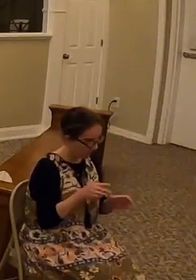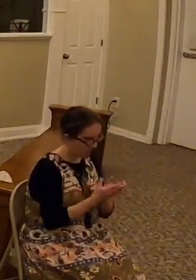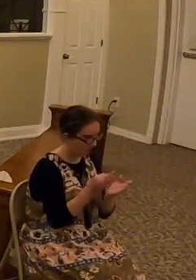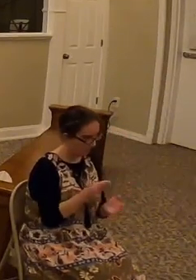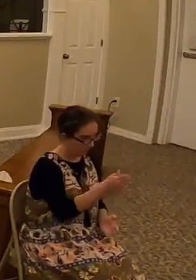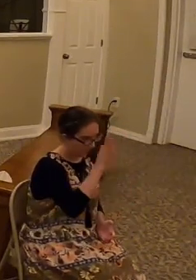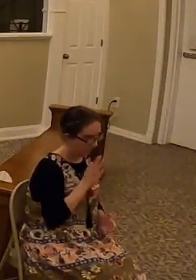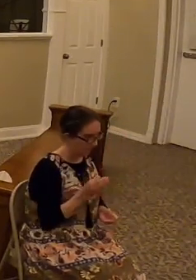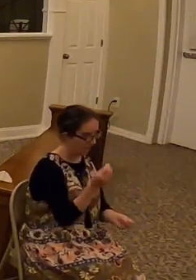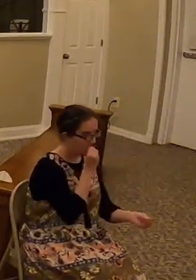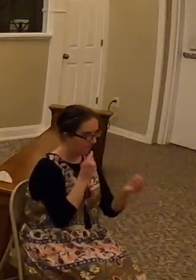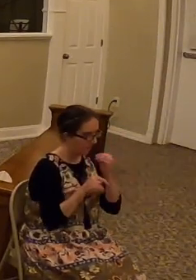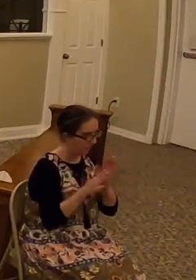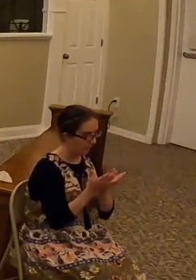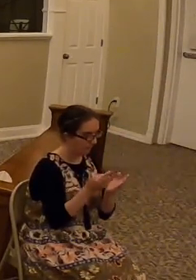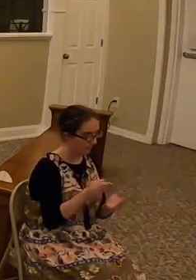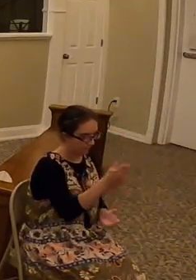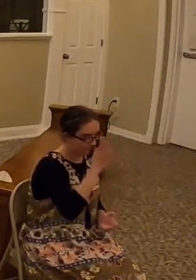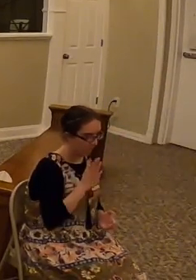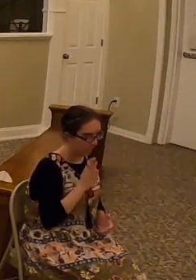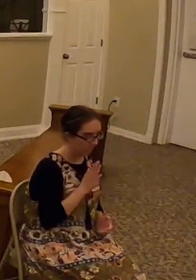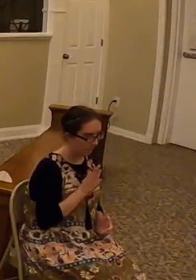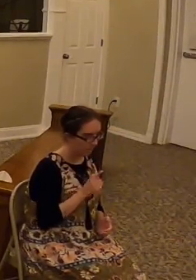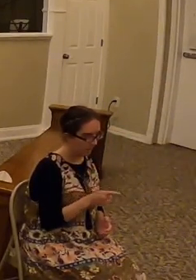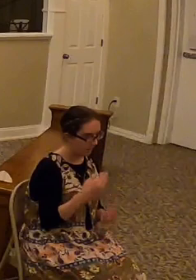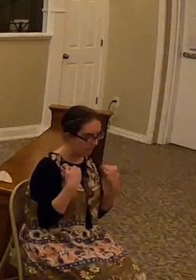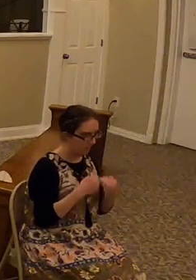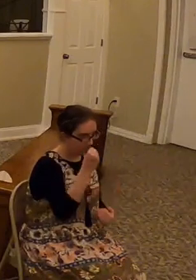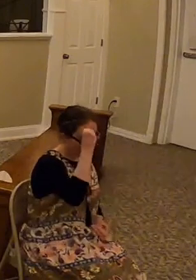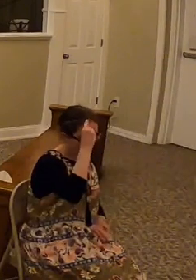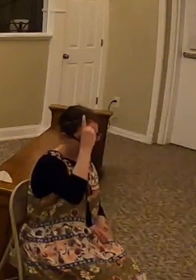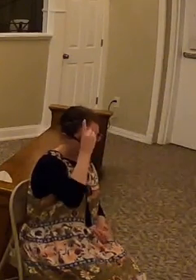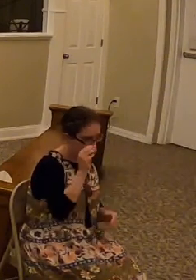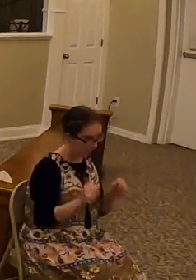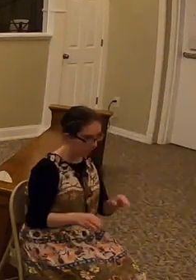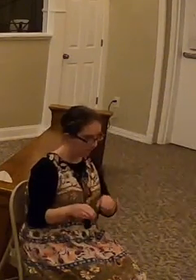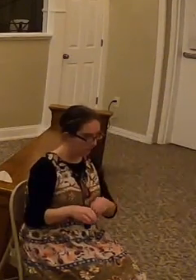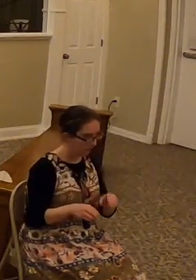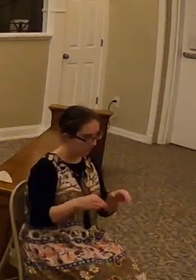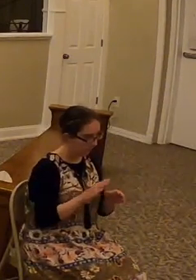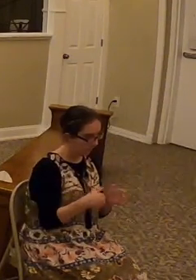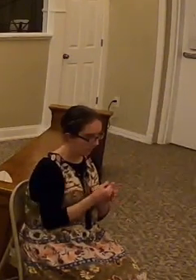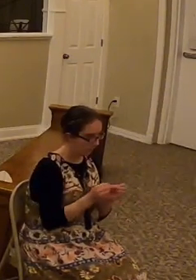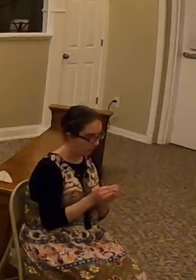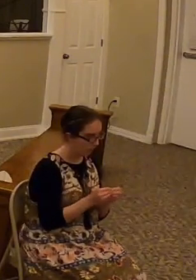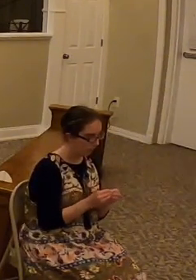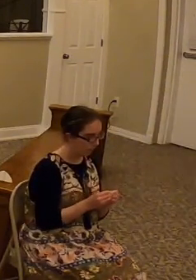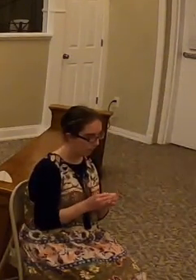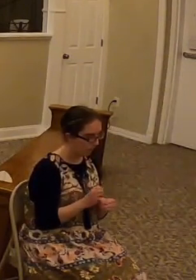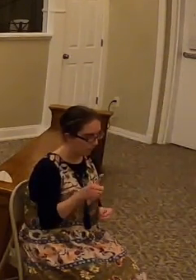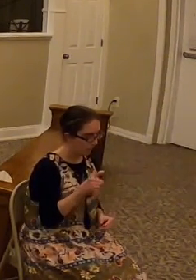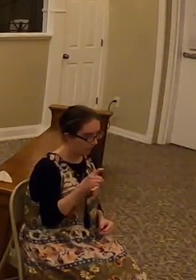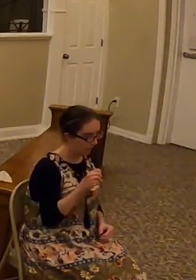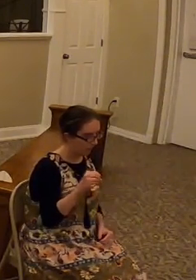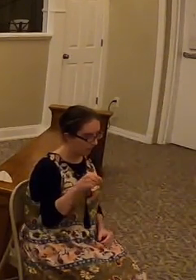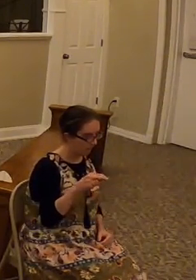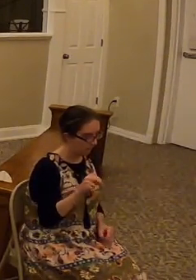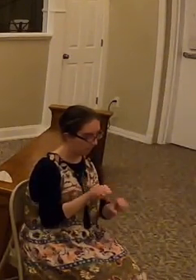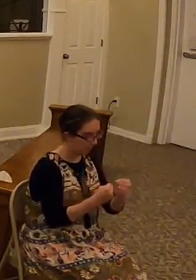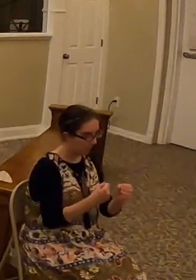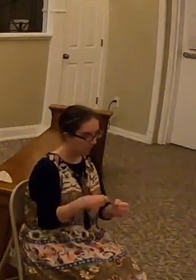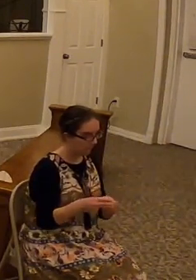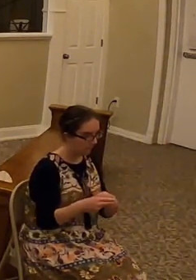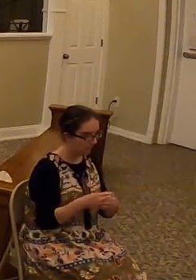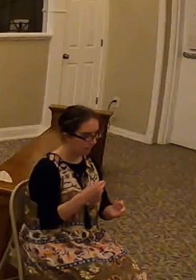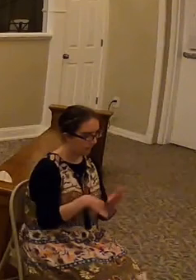Word of God. I'm feeding you the Word of God. You got to understand, I could do this a whole lot more eloquently, but I break it down where even